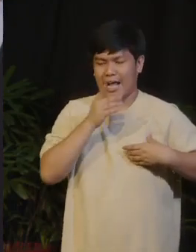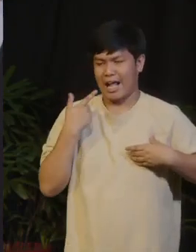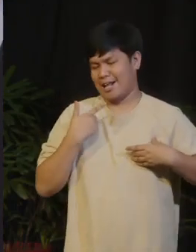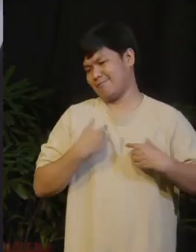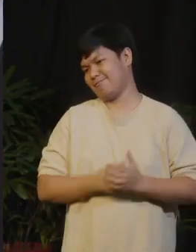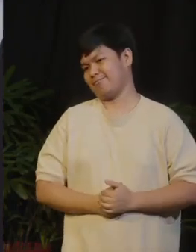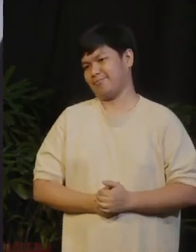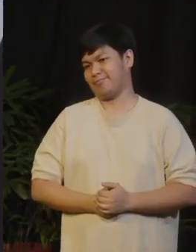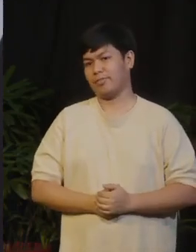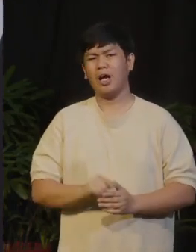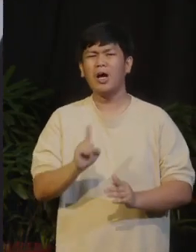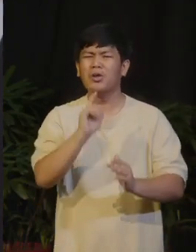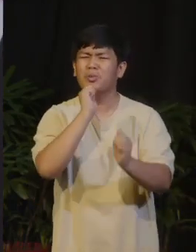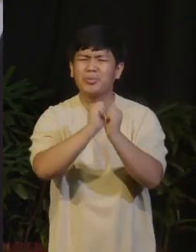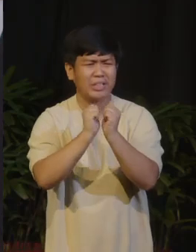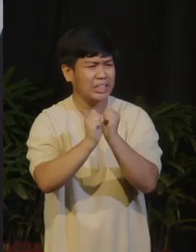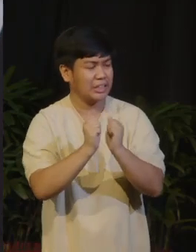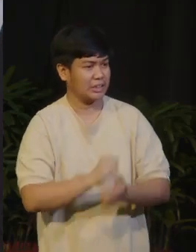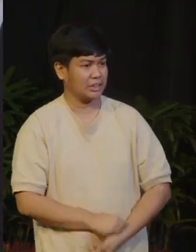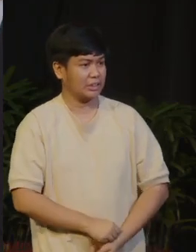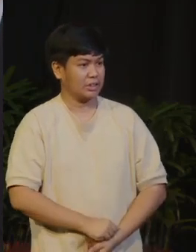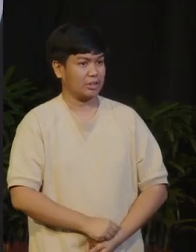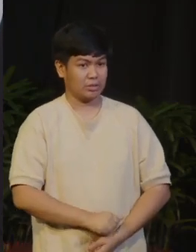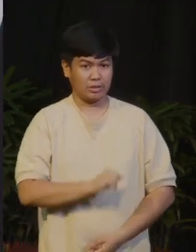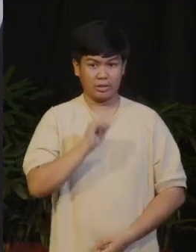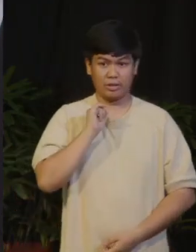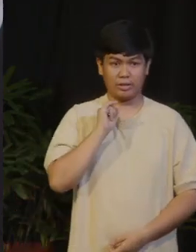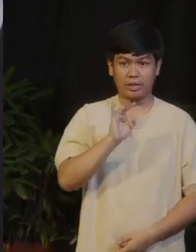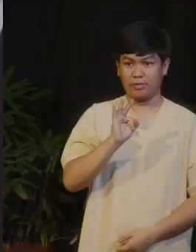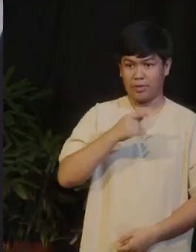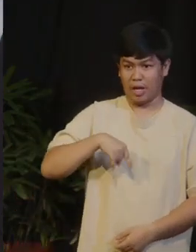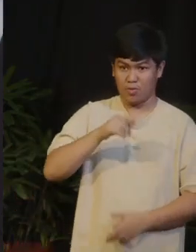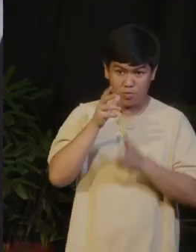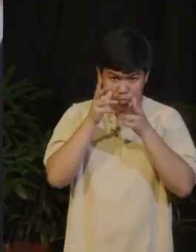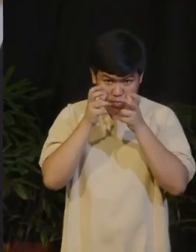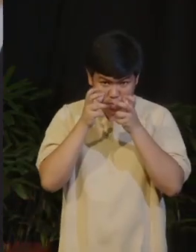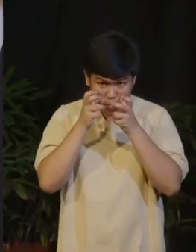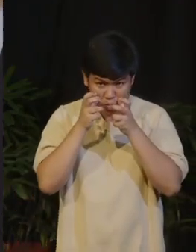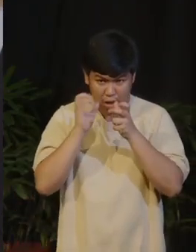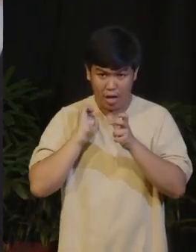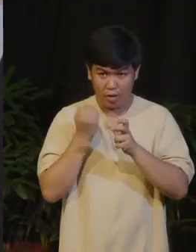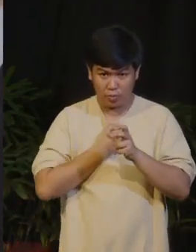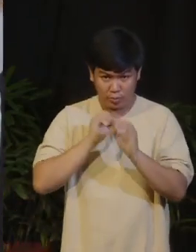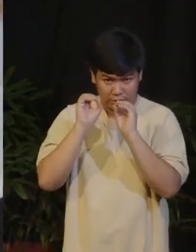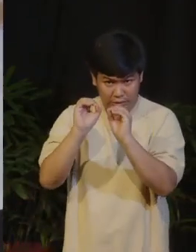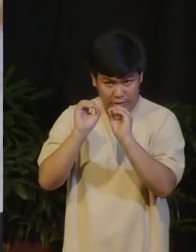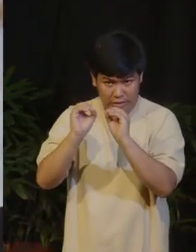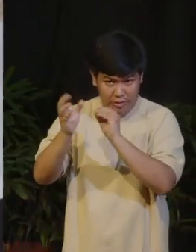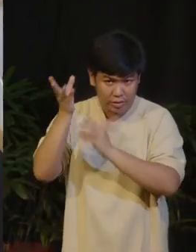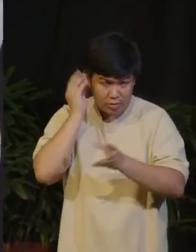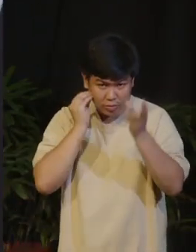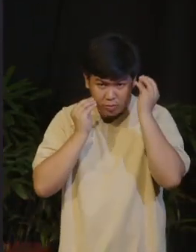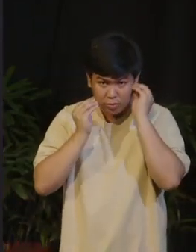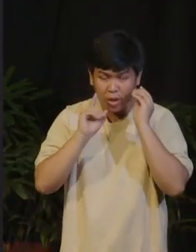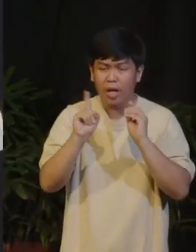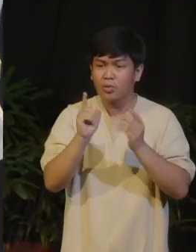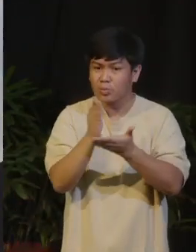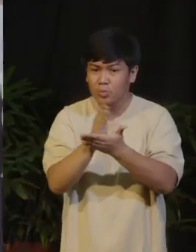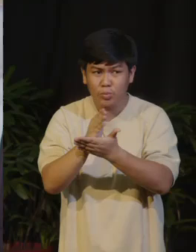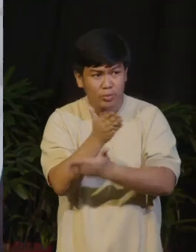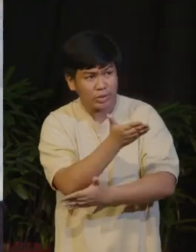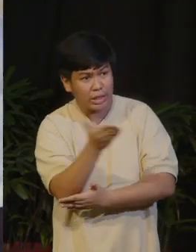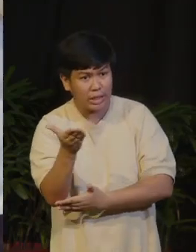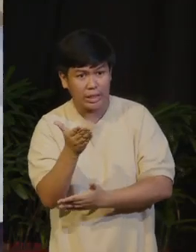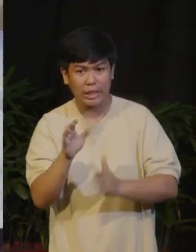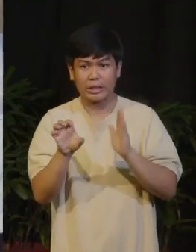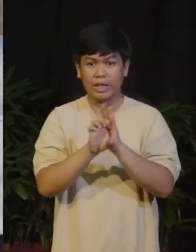verse? Sinasabi dito na kailangan sa ating pakikinig, sa mga nagtuturo, sa mga share ng kung ano-ano, lalo